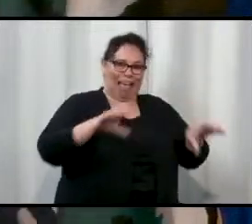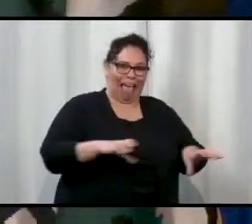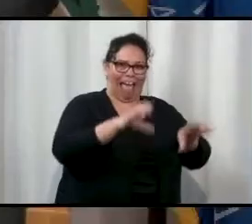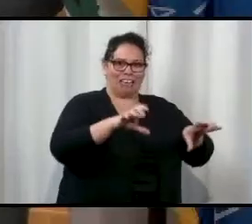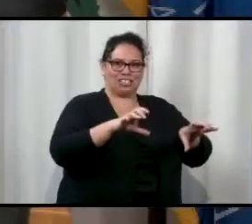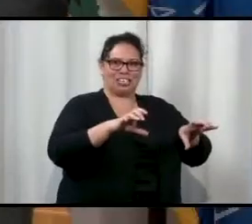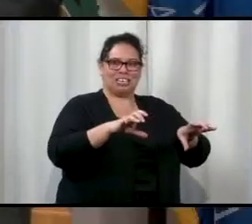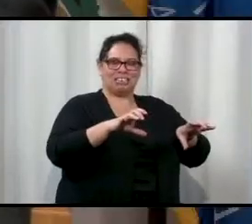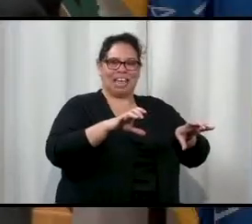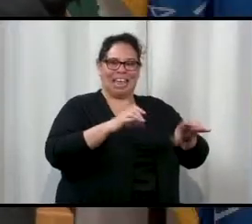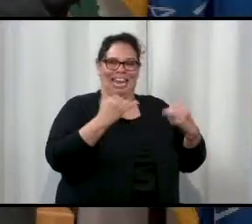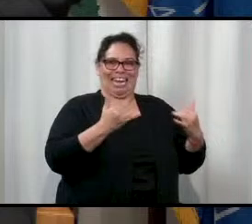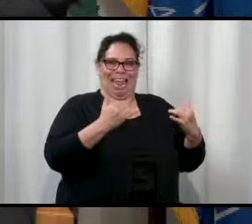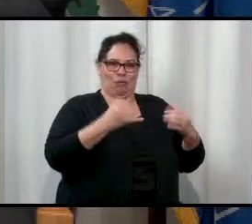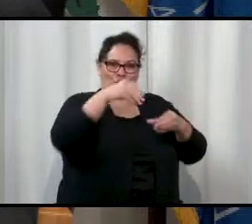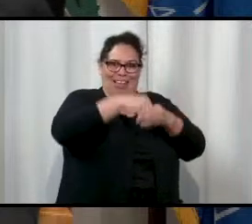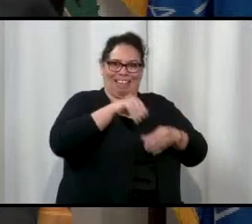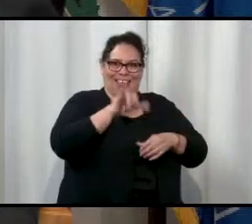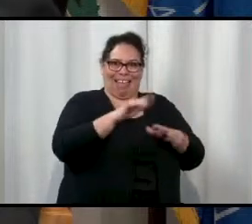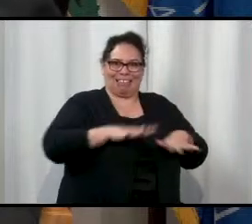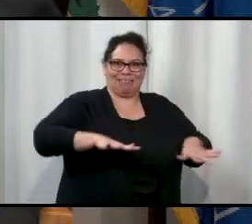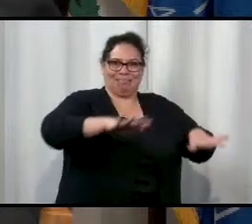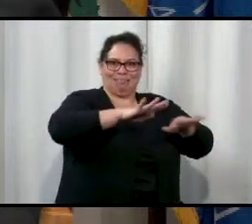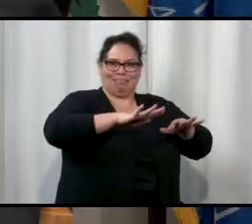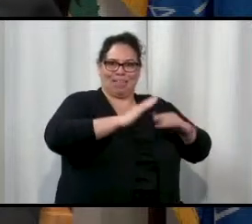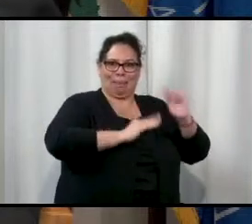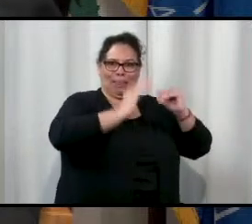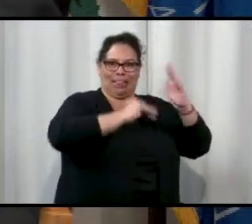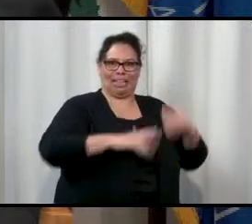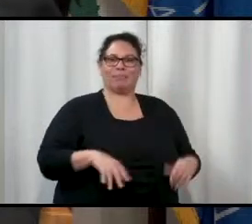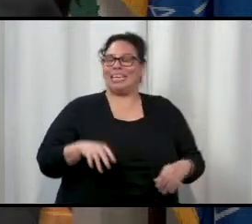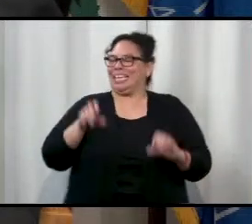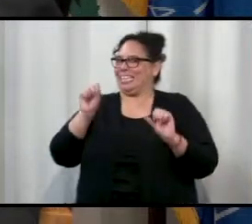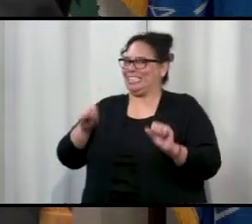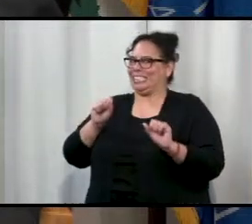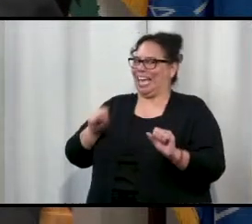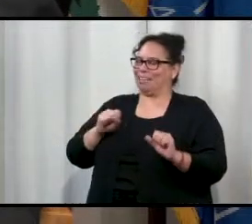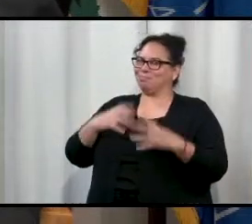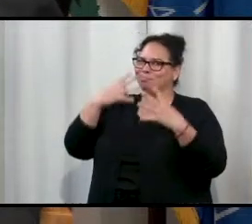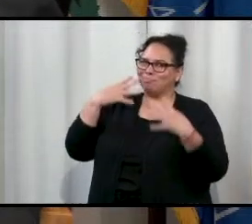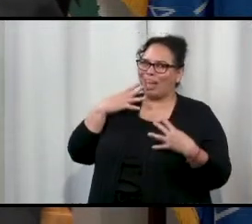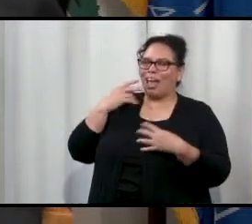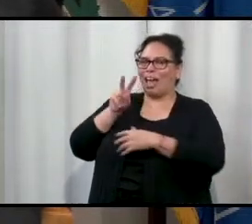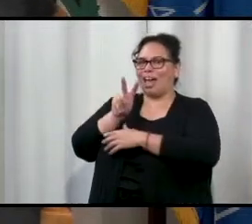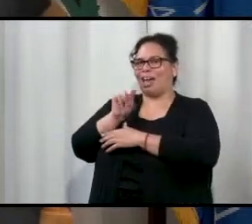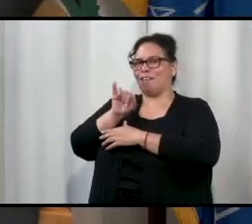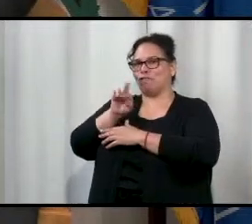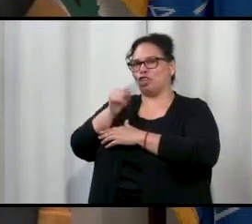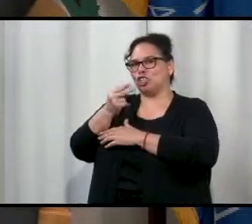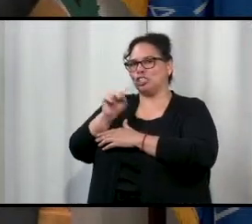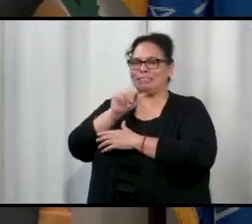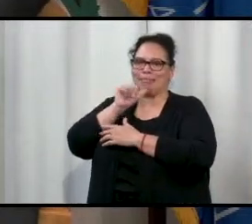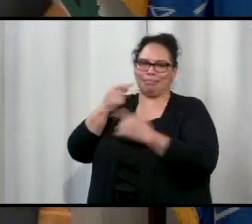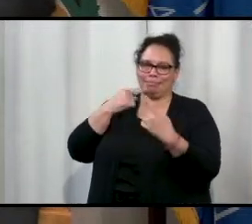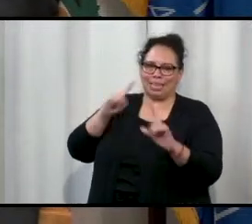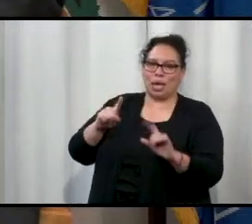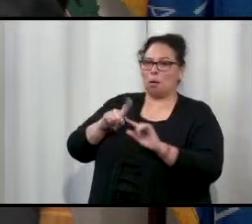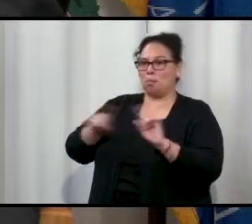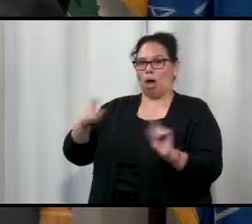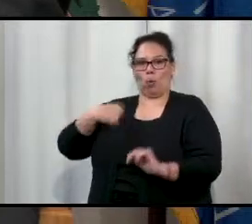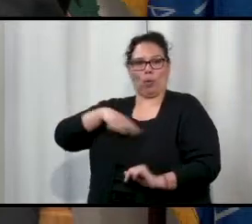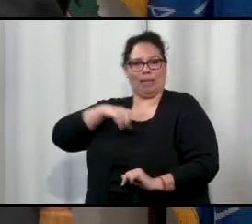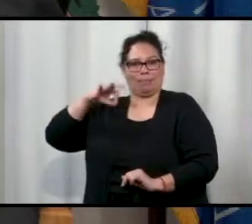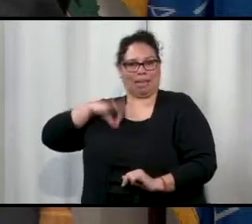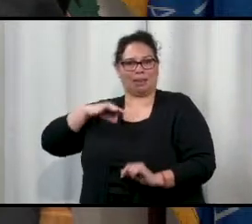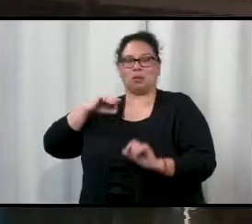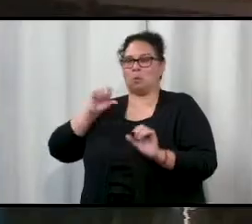bit about that. Yeah, that was a really big deal for us. Of course, unfortunate that Virgin didn't make it, but we were certainly the beneficiary.